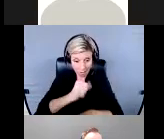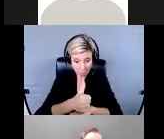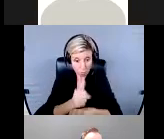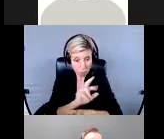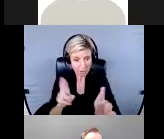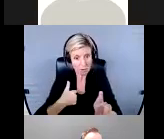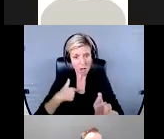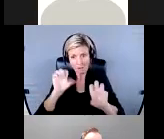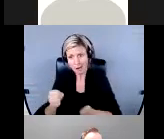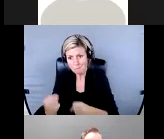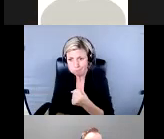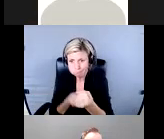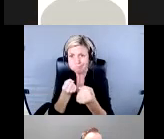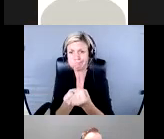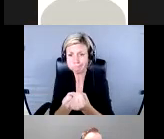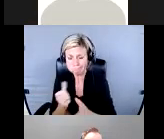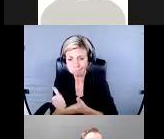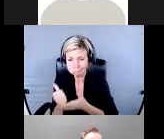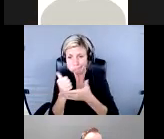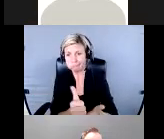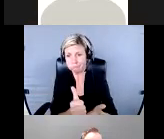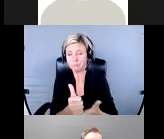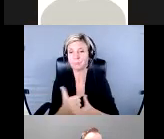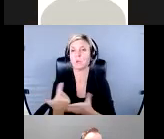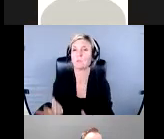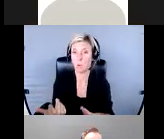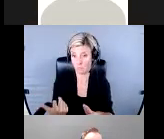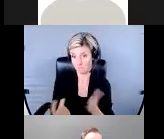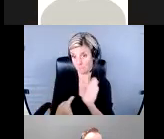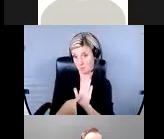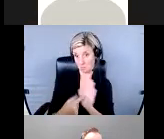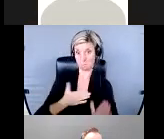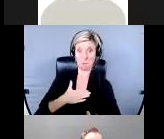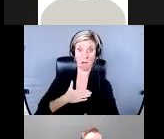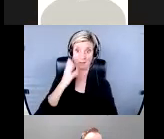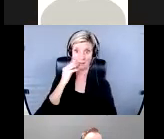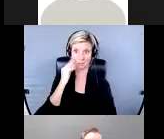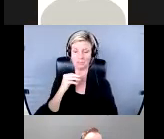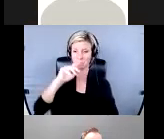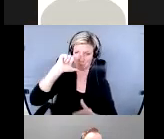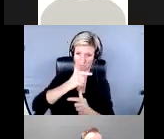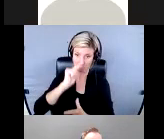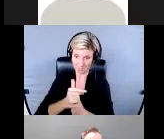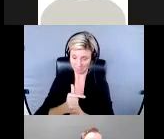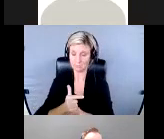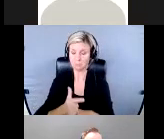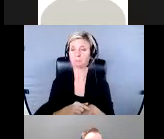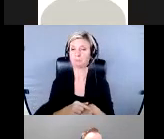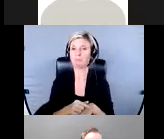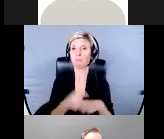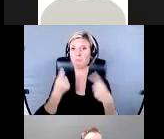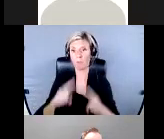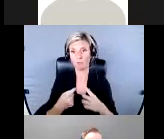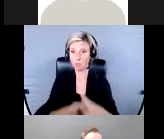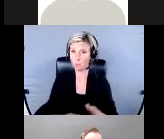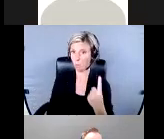I did with it turned out to be siblings. It started with one person, right? And we think of multi-party,